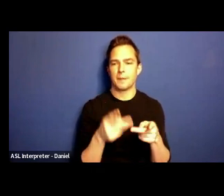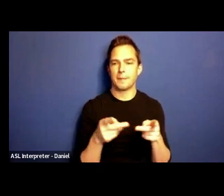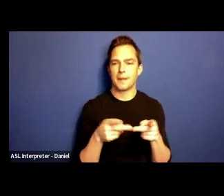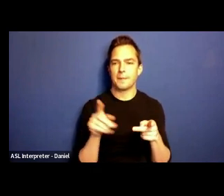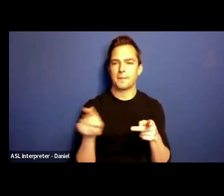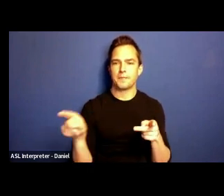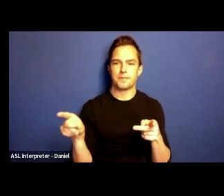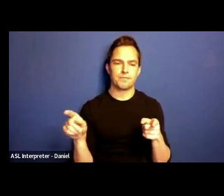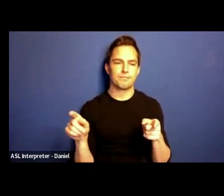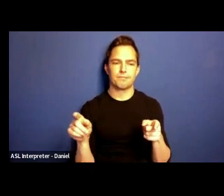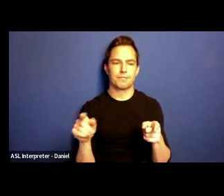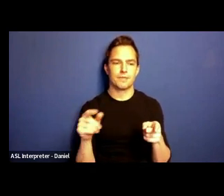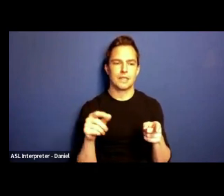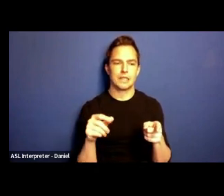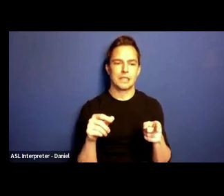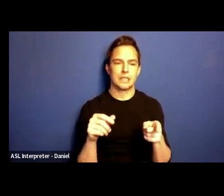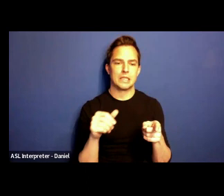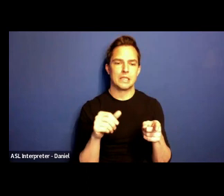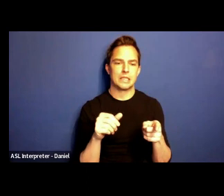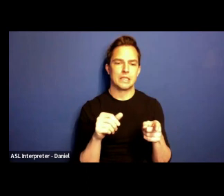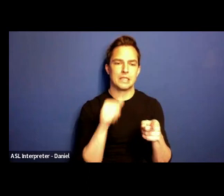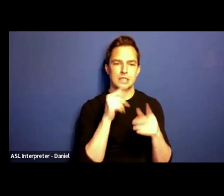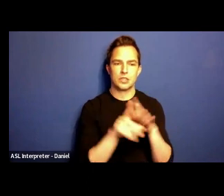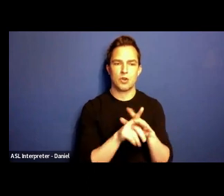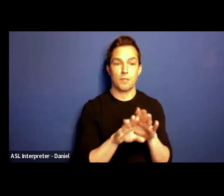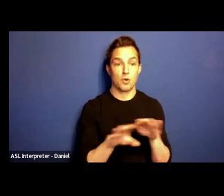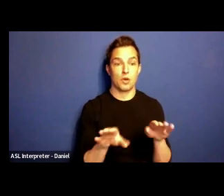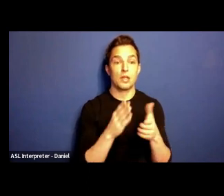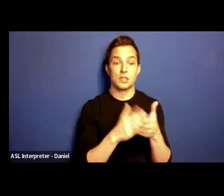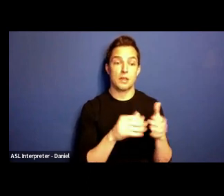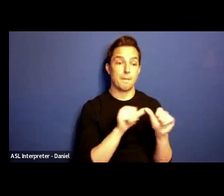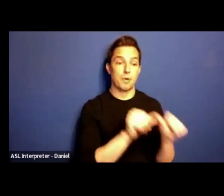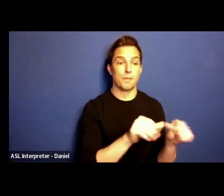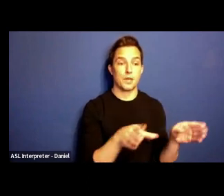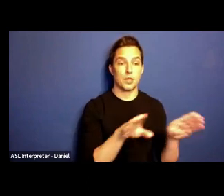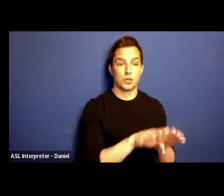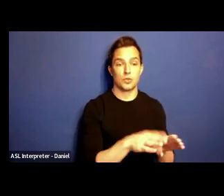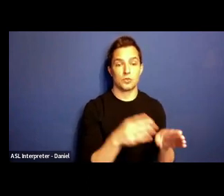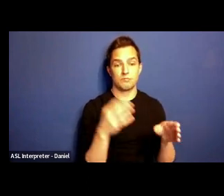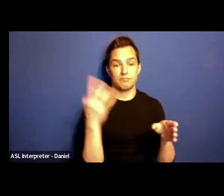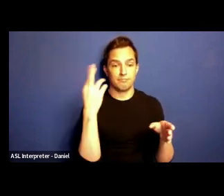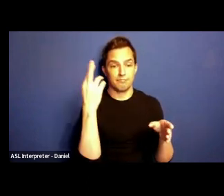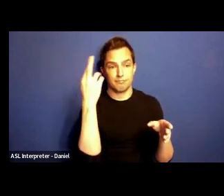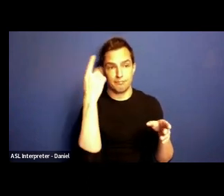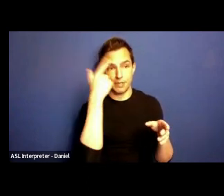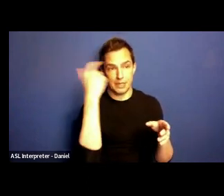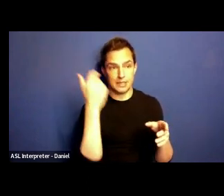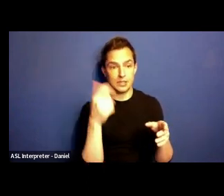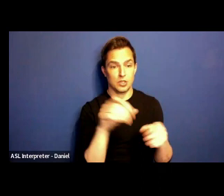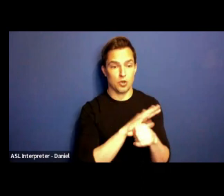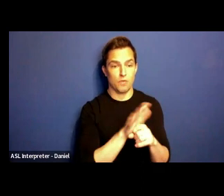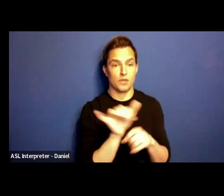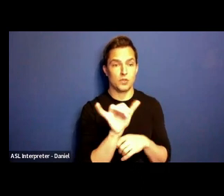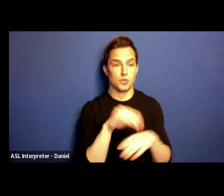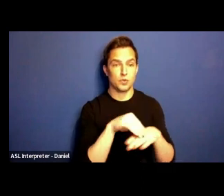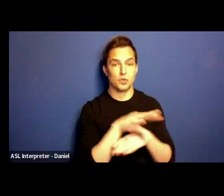data at all. And there are probably some actual permanent closures of beds that happened as a result of COVID also. But we think that we're going to really